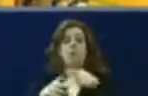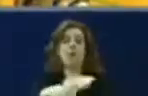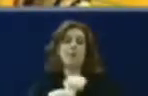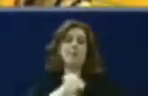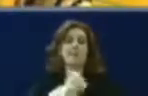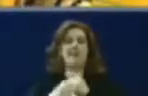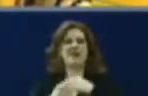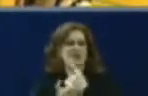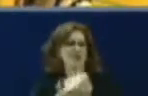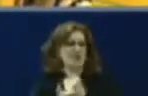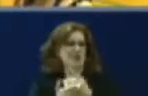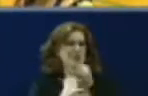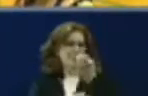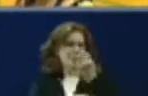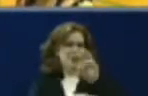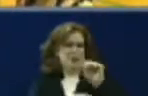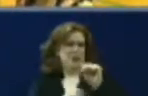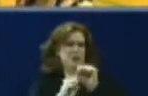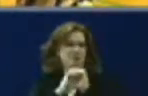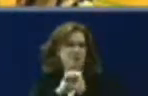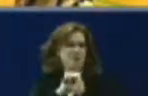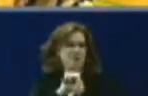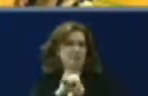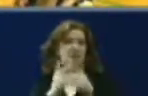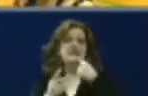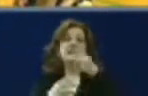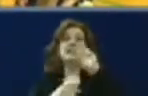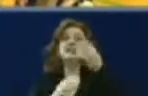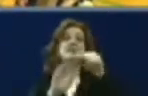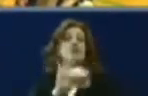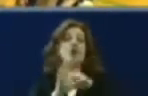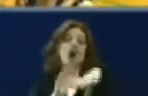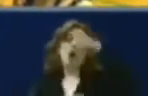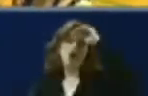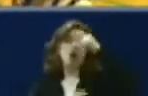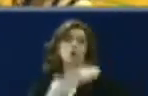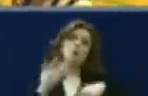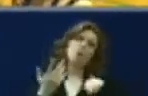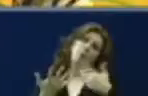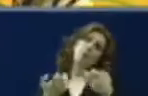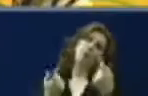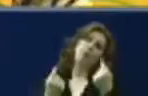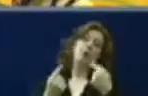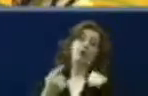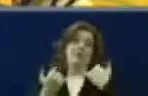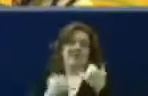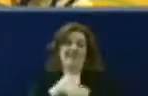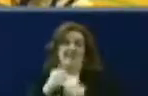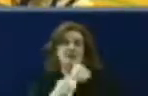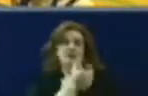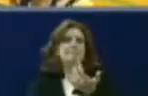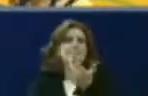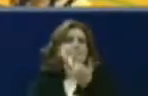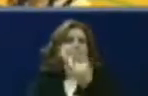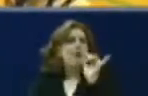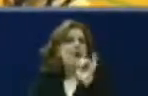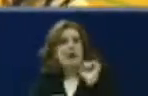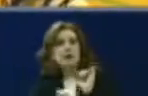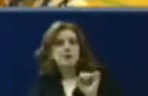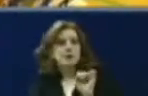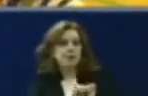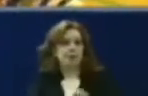weekly school newscast. In sixth grade, we learn about what we might want to do, but this year we get a taste of what it is like to